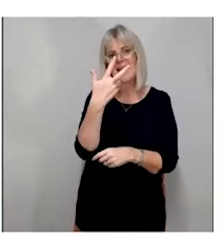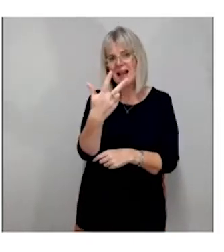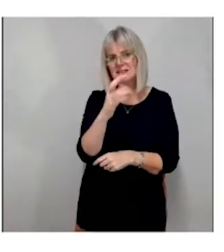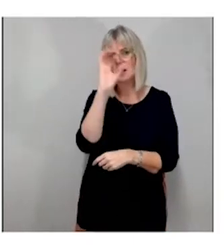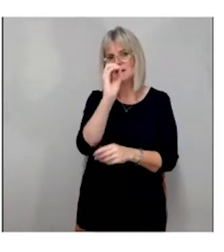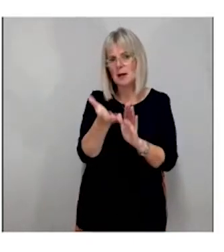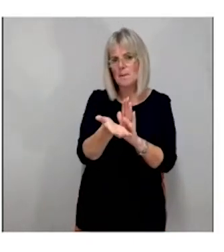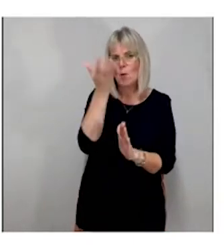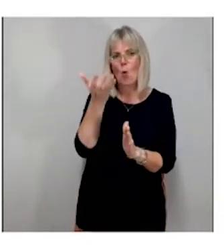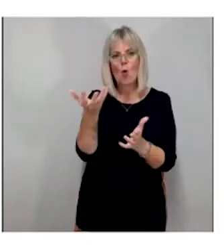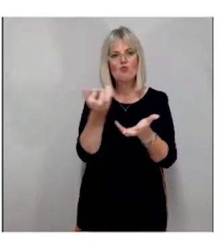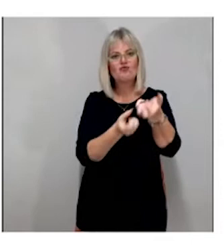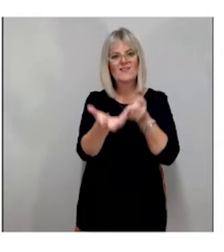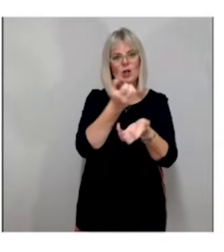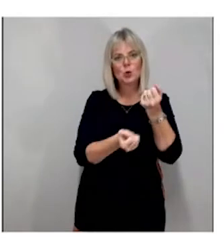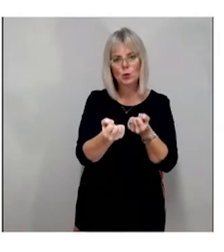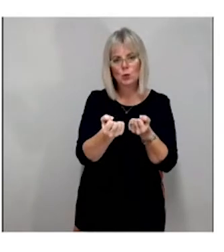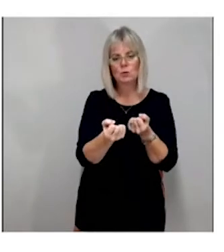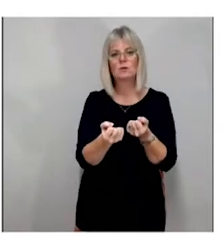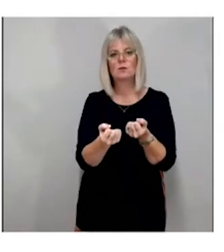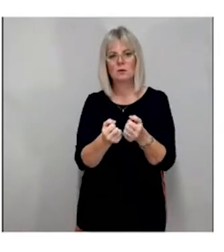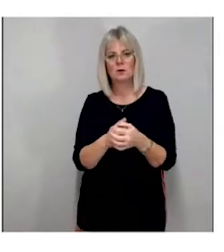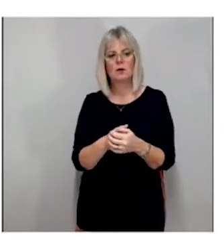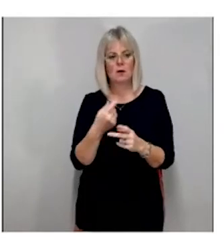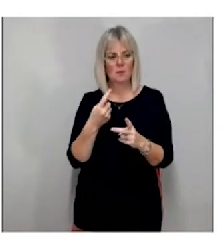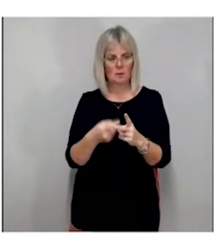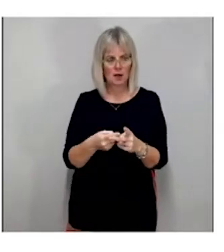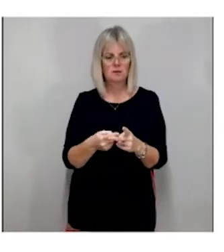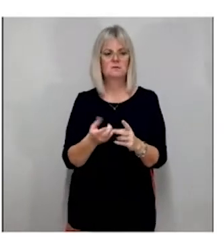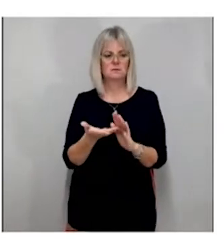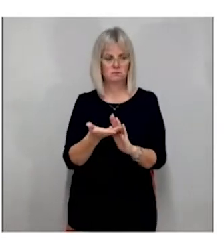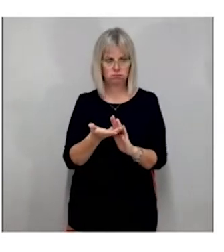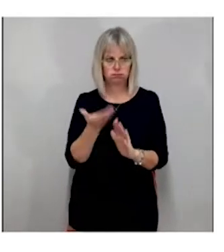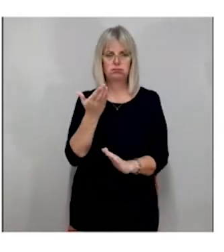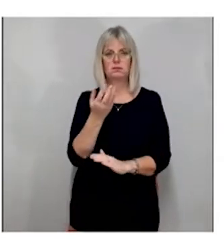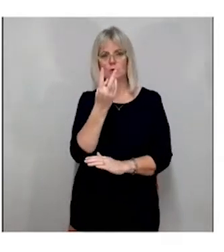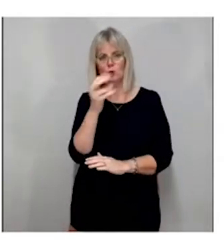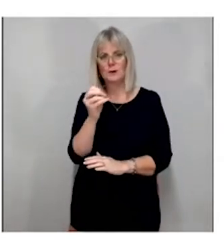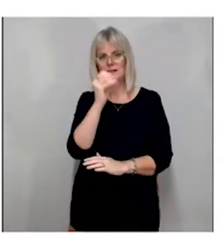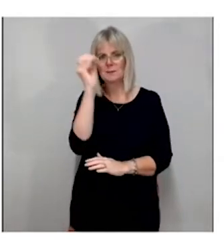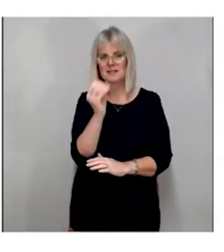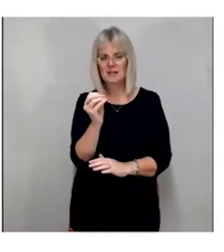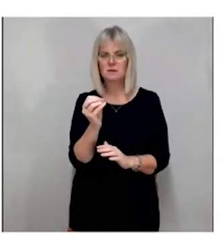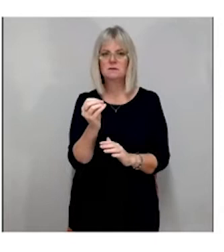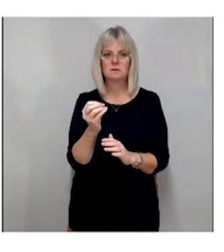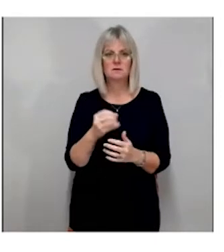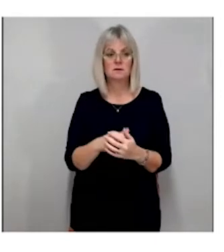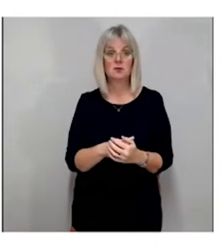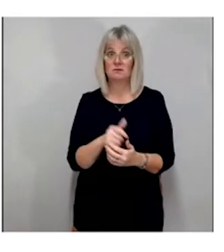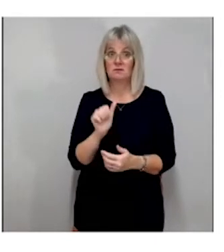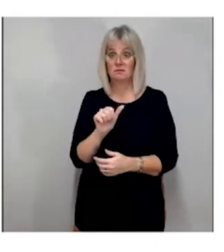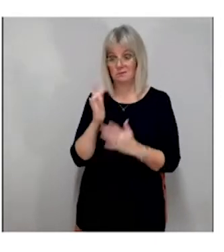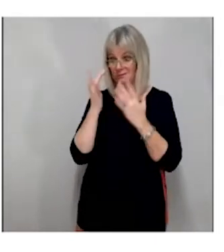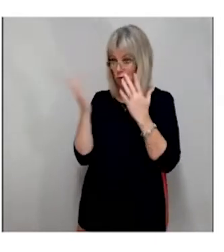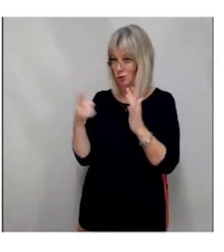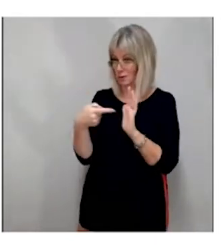30% higher economic profit margins than their peers. Yep, accessibility is good for business. So at Microsoft, we're treating